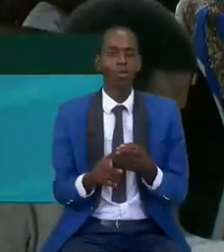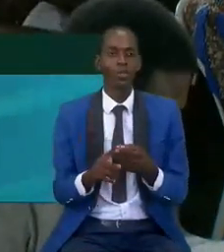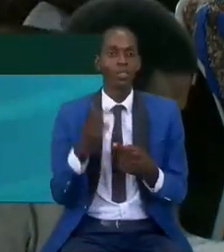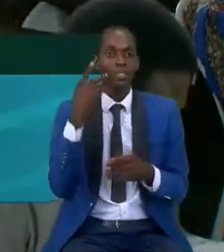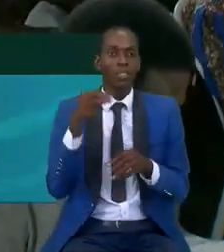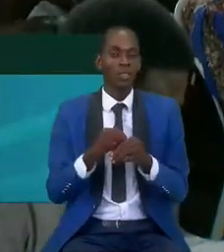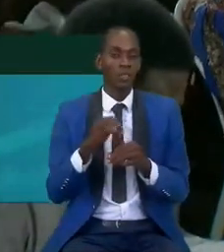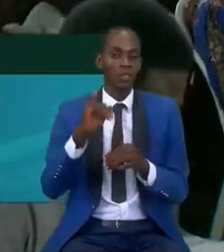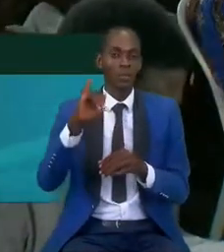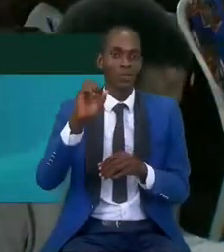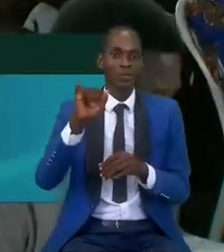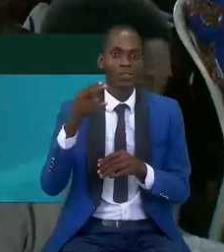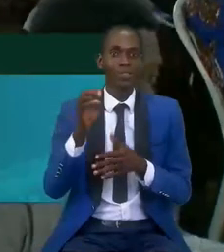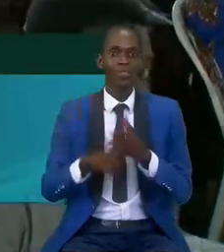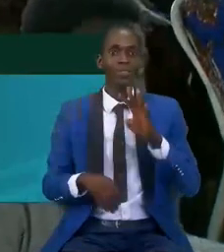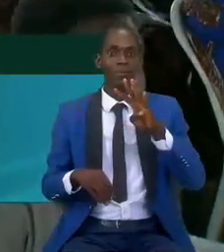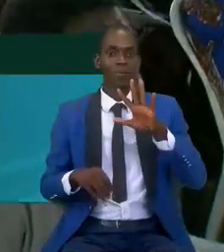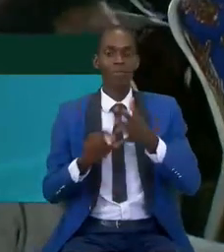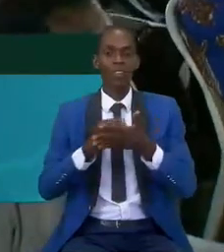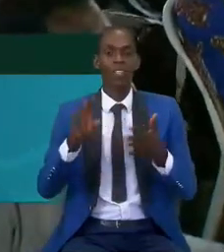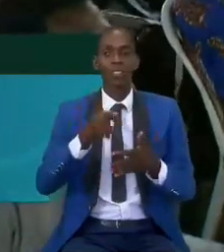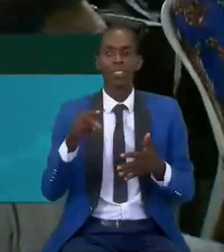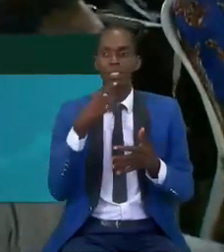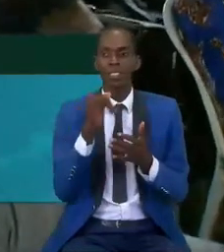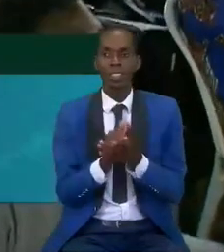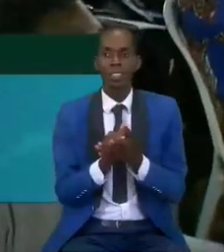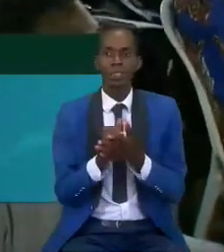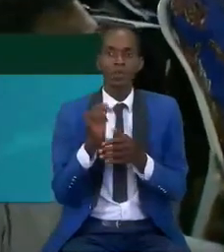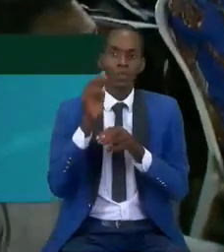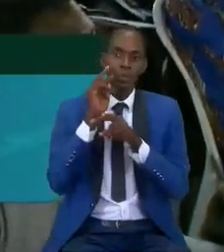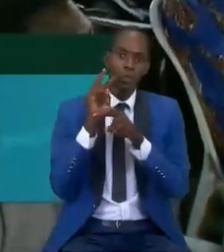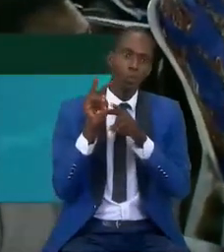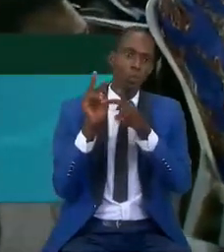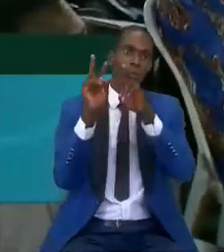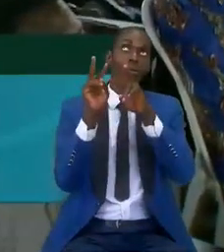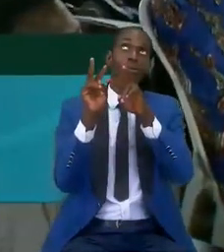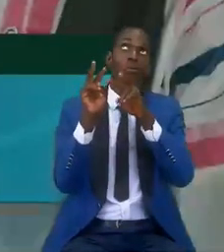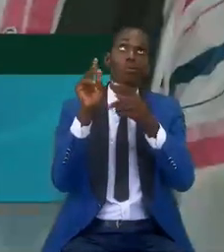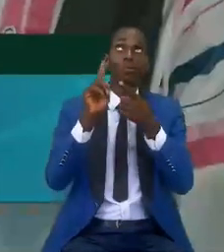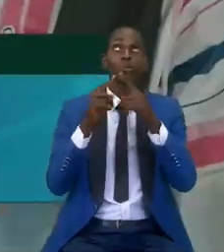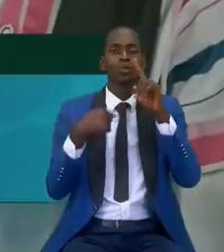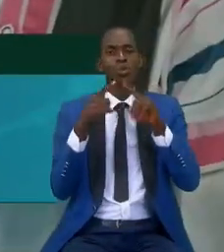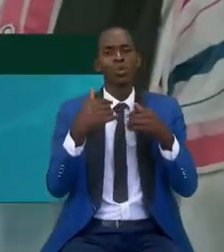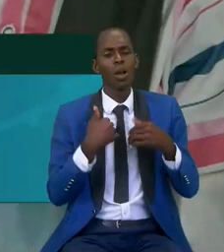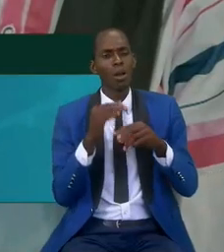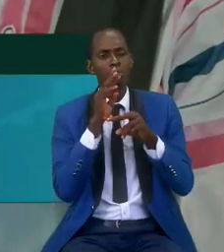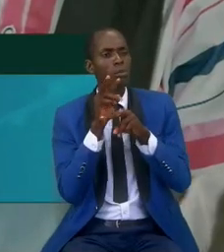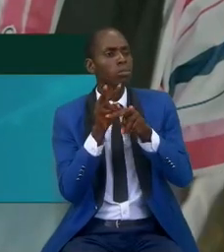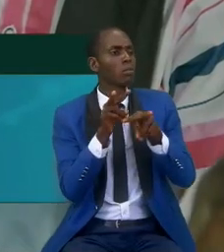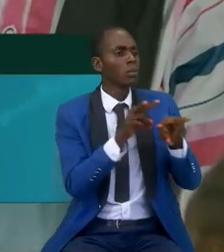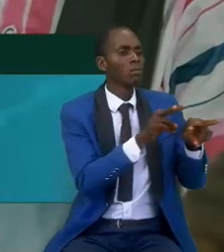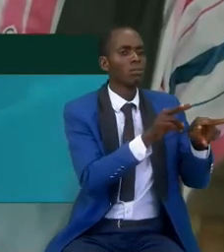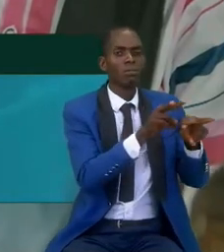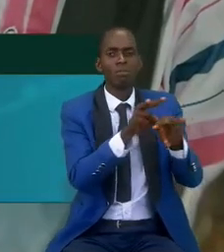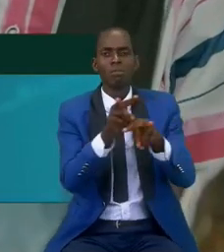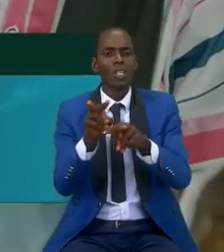you blew the other directions and those personalities who have looked at and those professionals who have